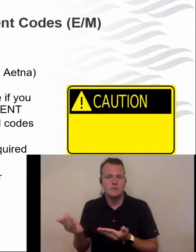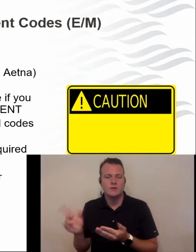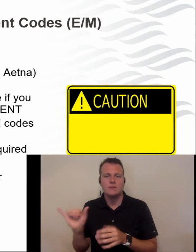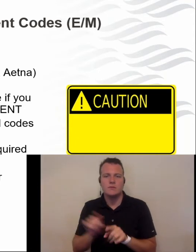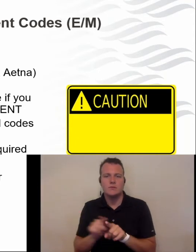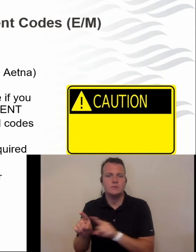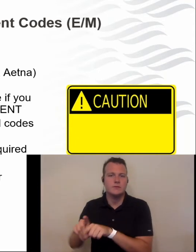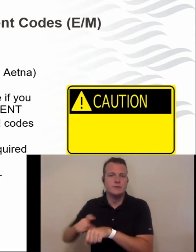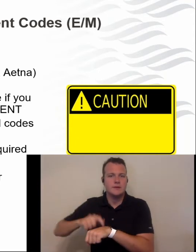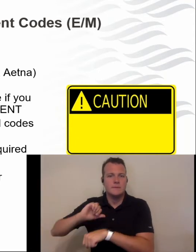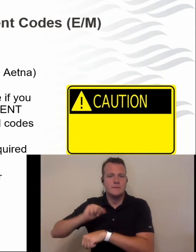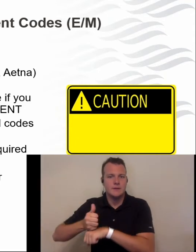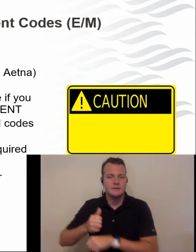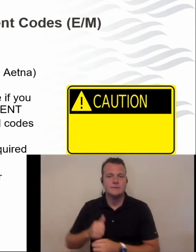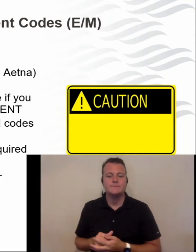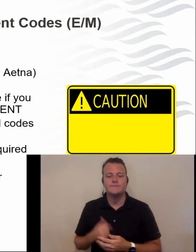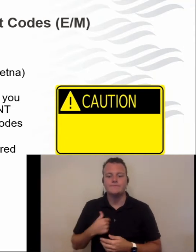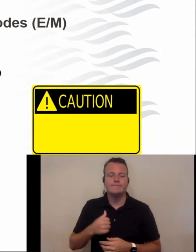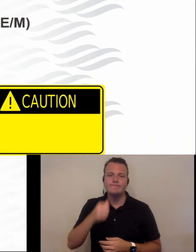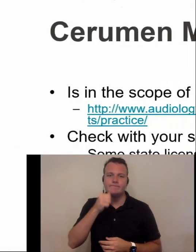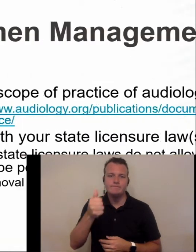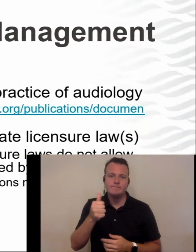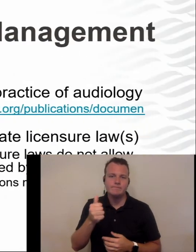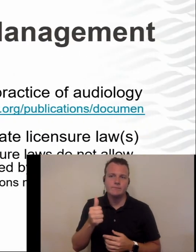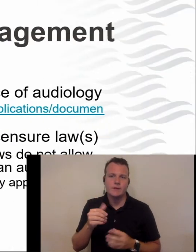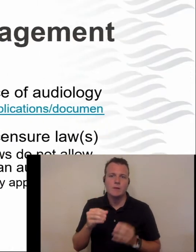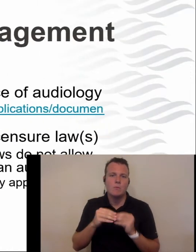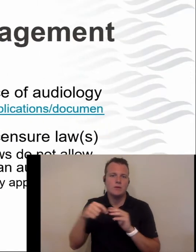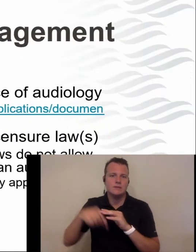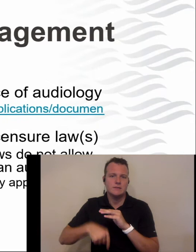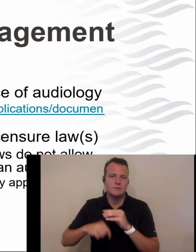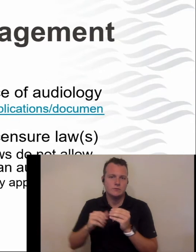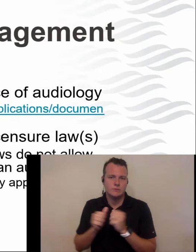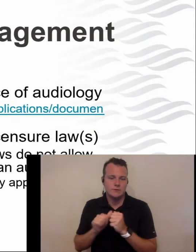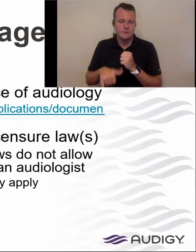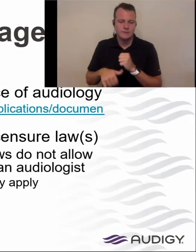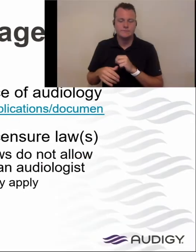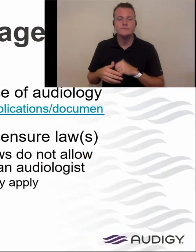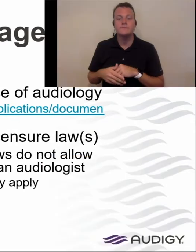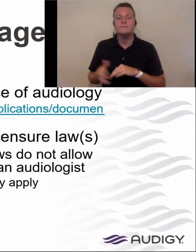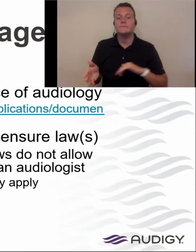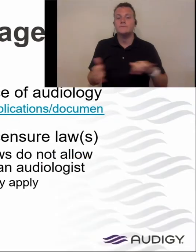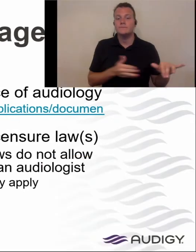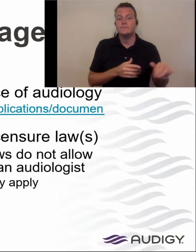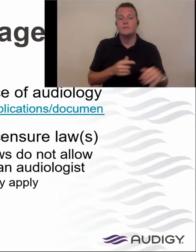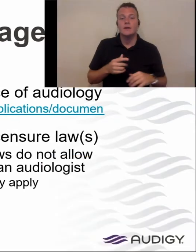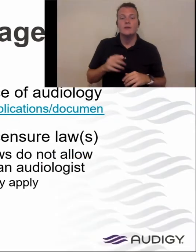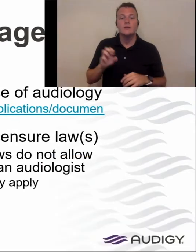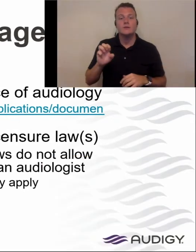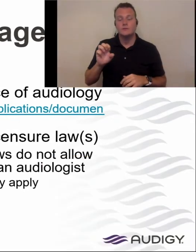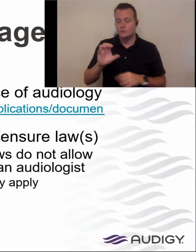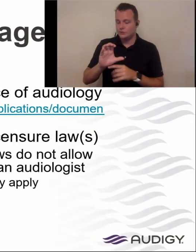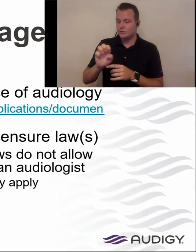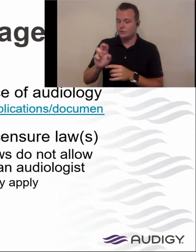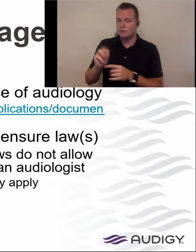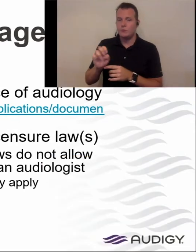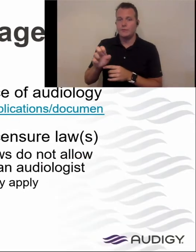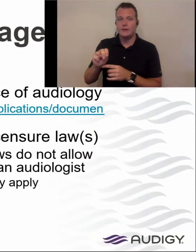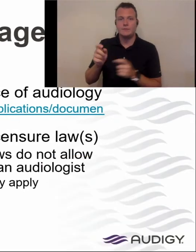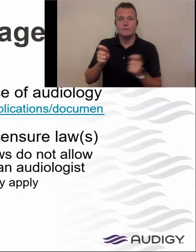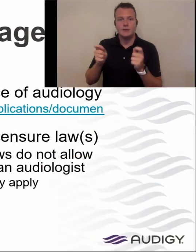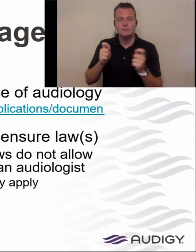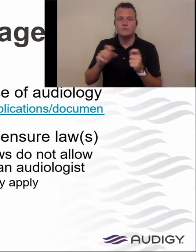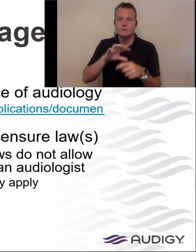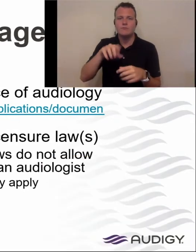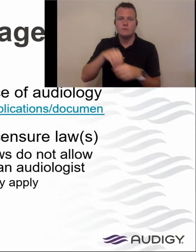maybe vestibular patients. And then there's other things, again, that are time-based. So I'm not going to go into any other detail about